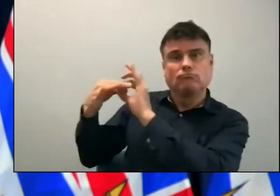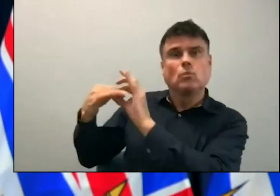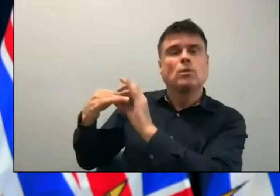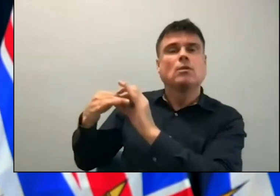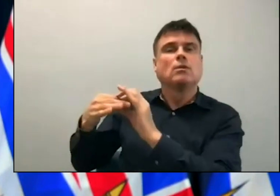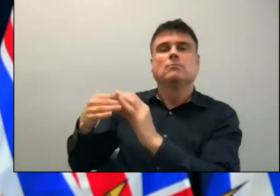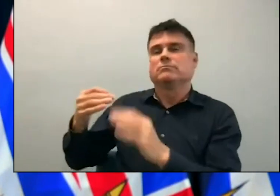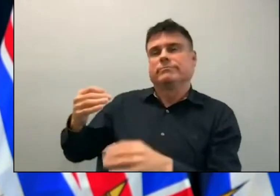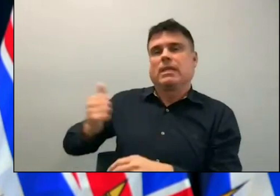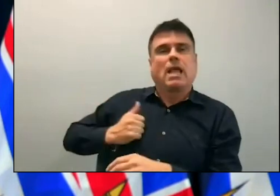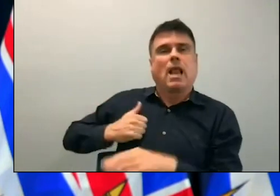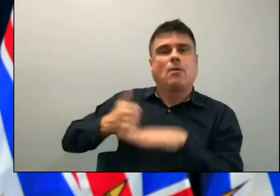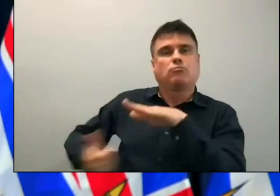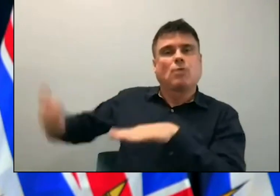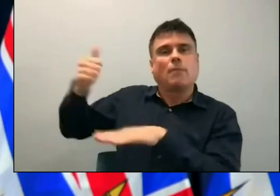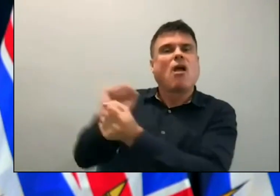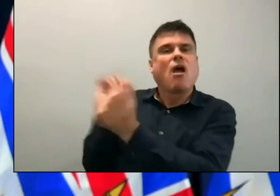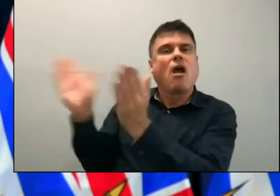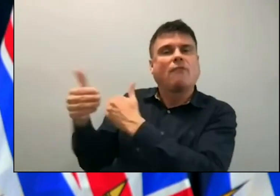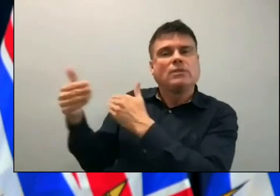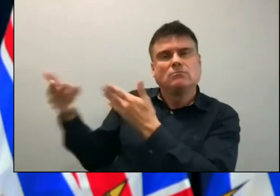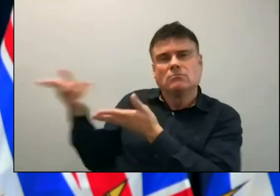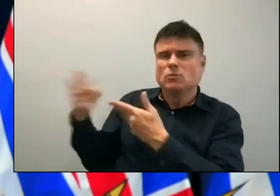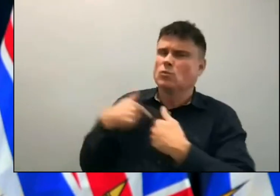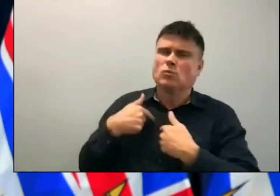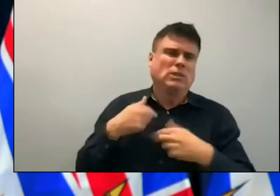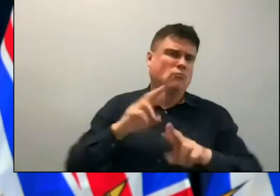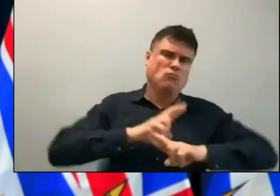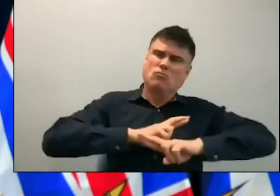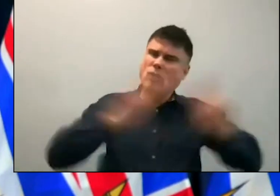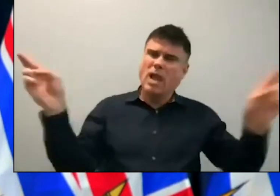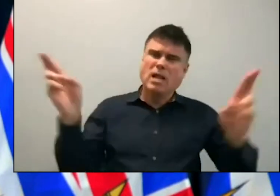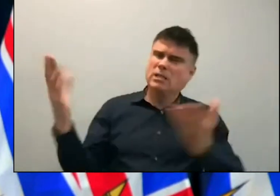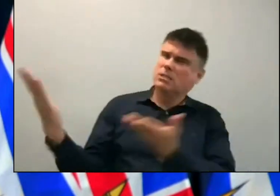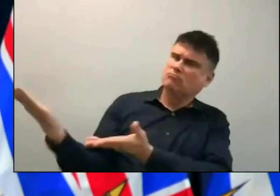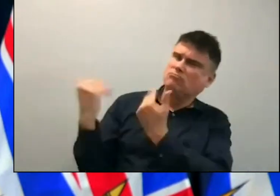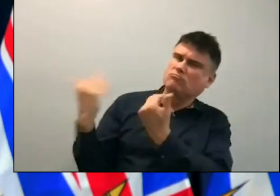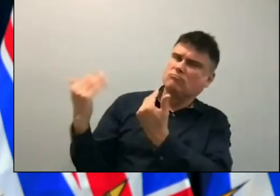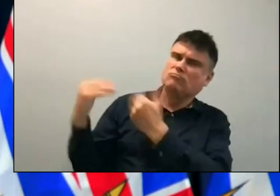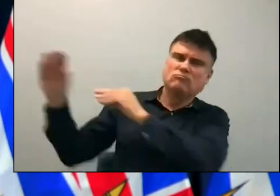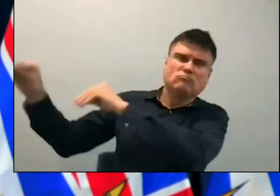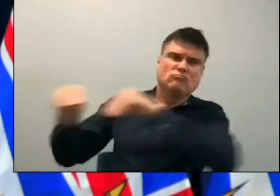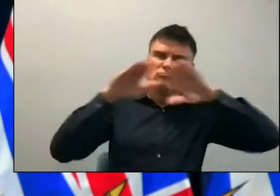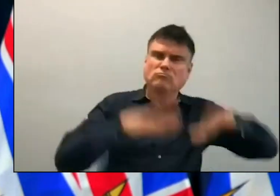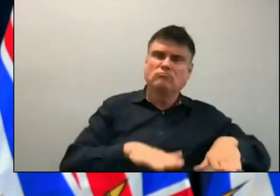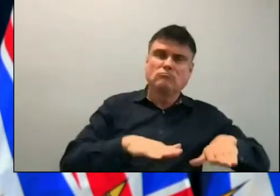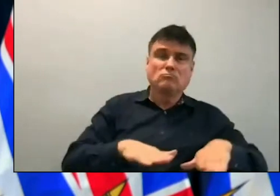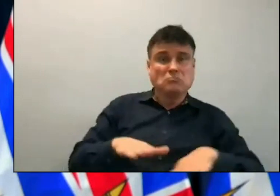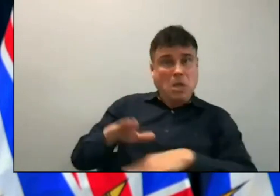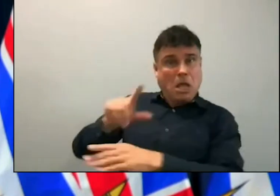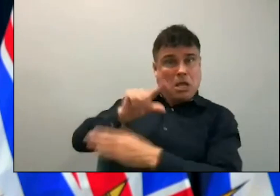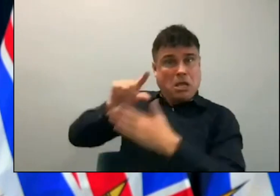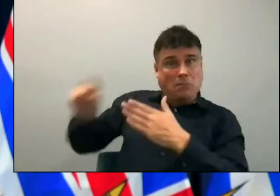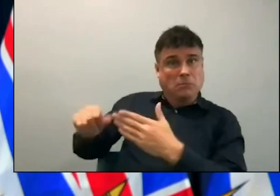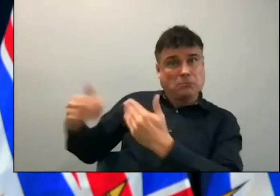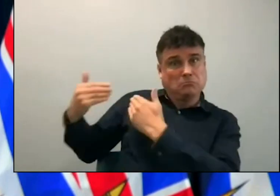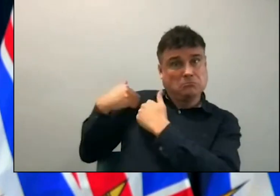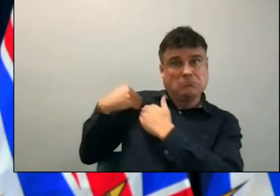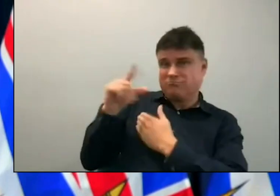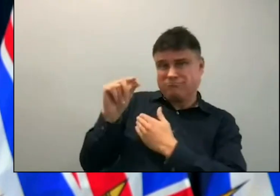office, letting them know that British Columbia stands ready. And it's not just the government, it's people. People right